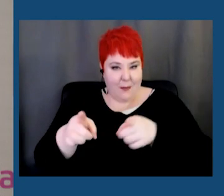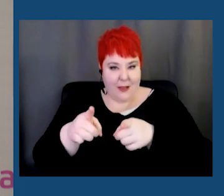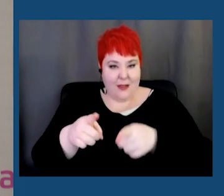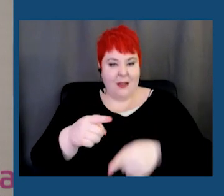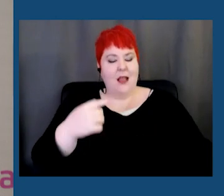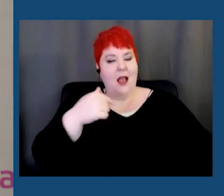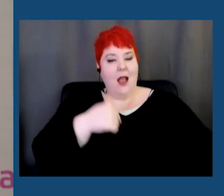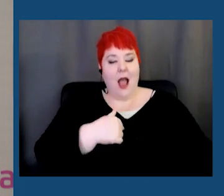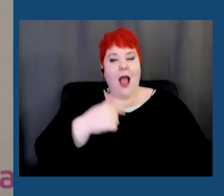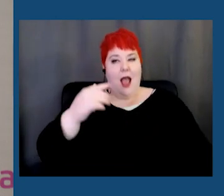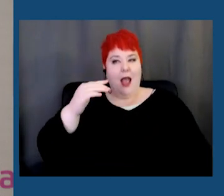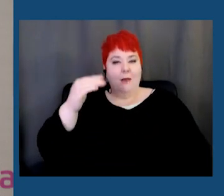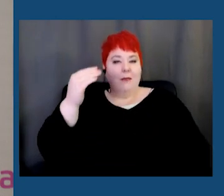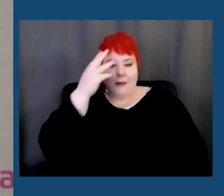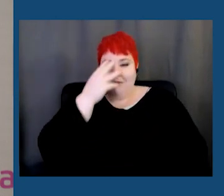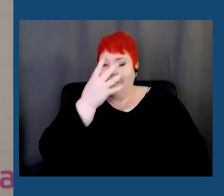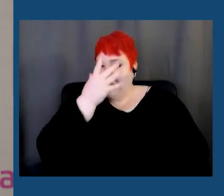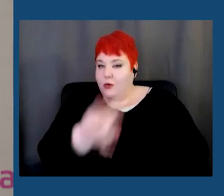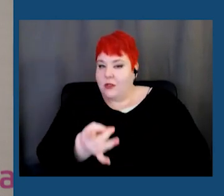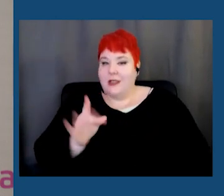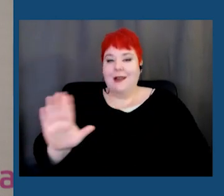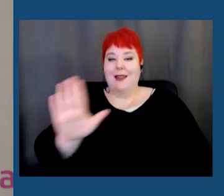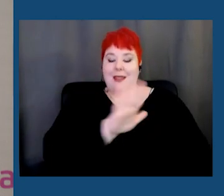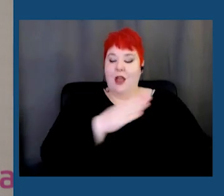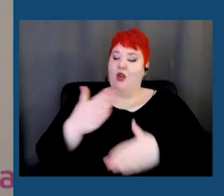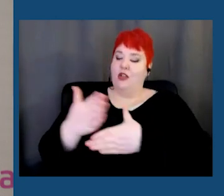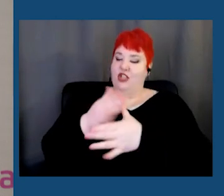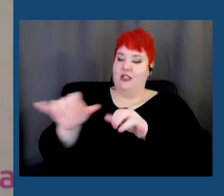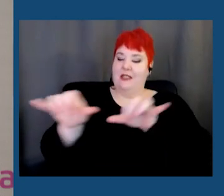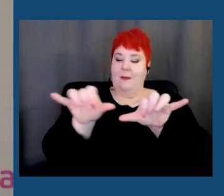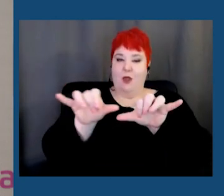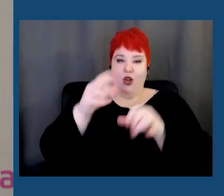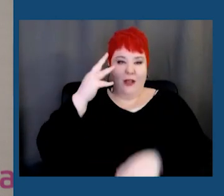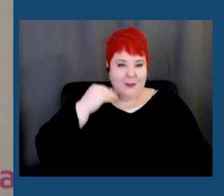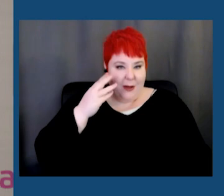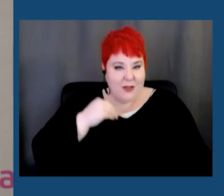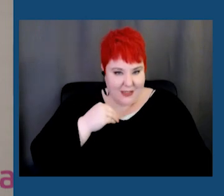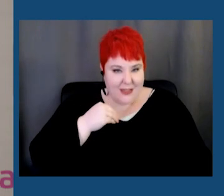experiences can teach us about the forms of oppression that they face.